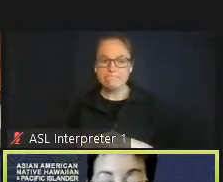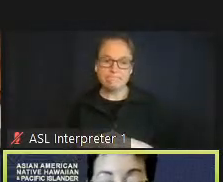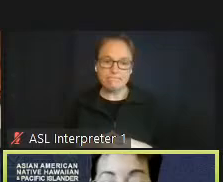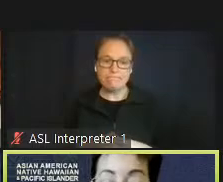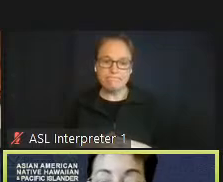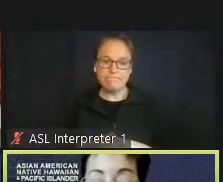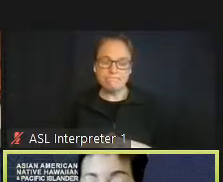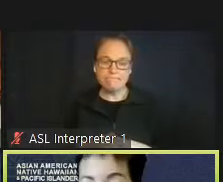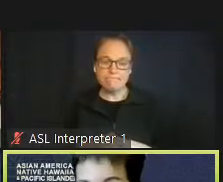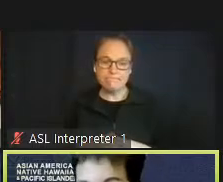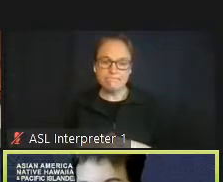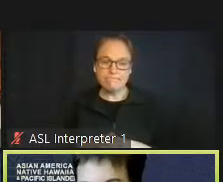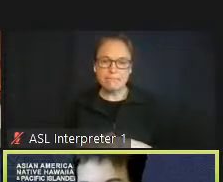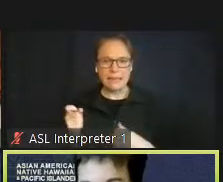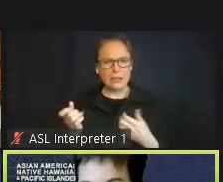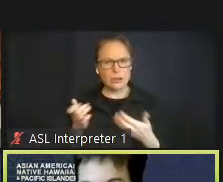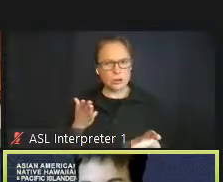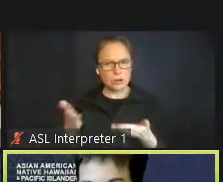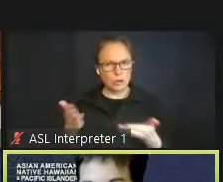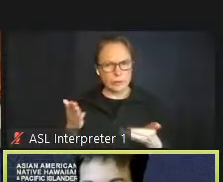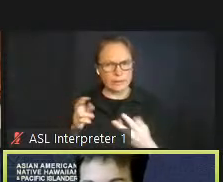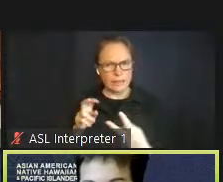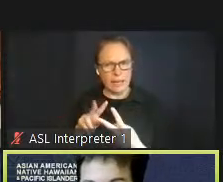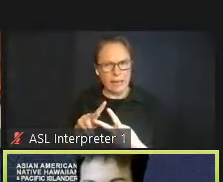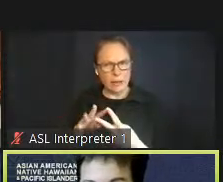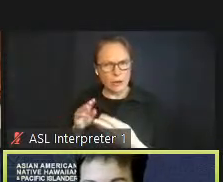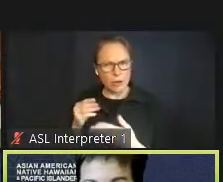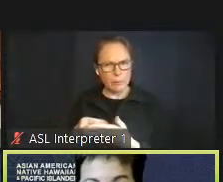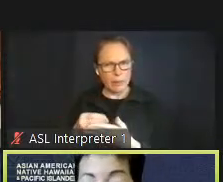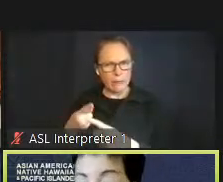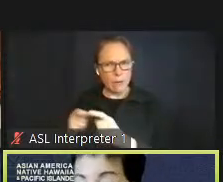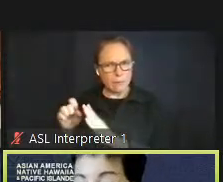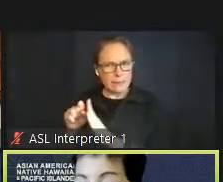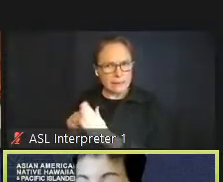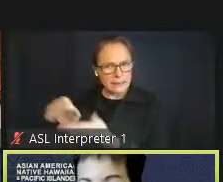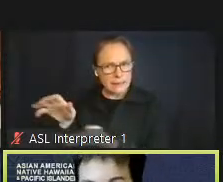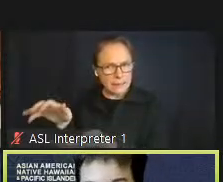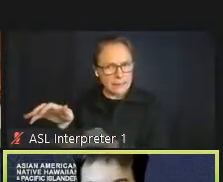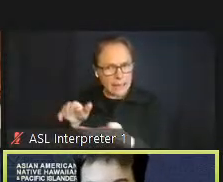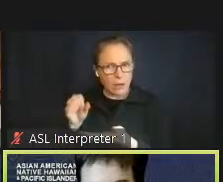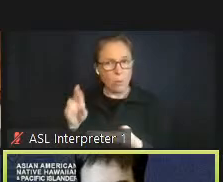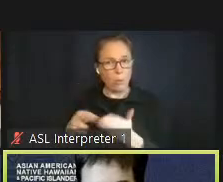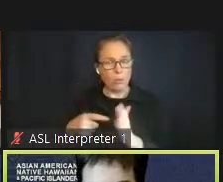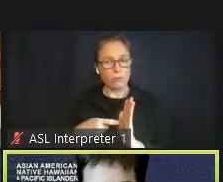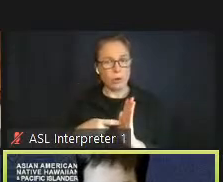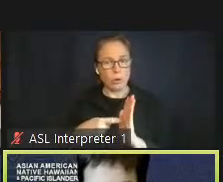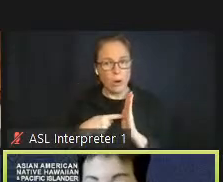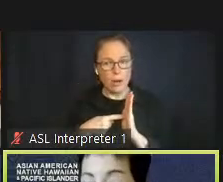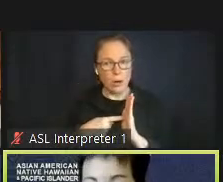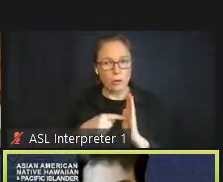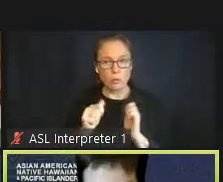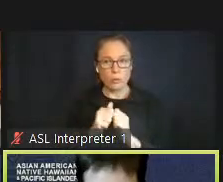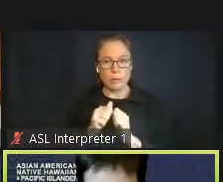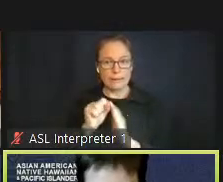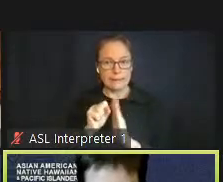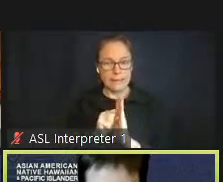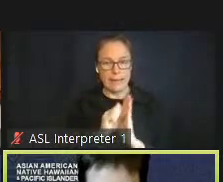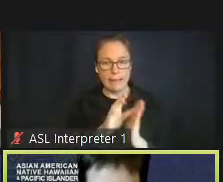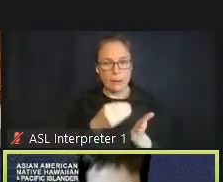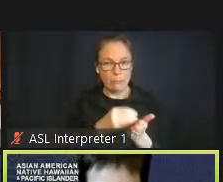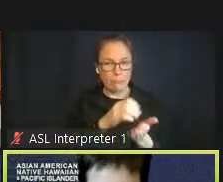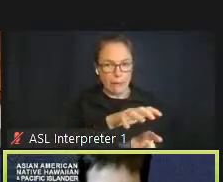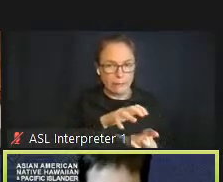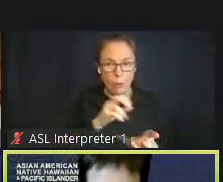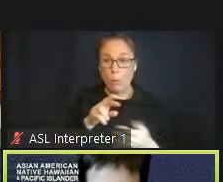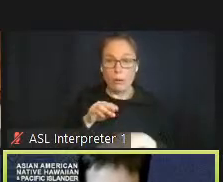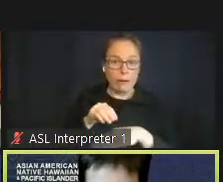either funded through state funds or mandated through state funds or influenced,